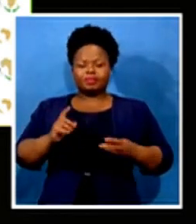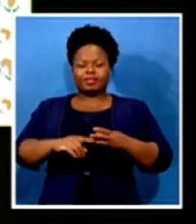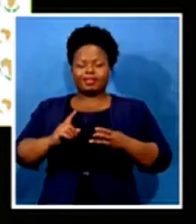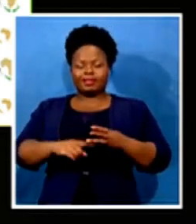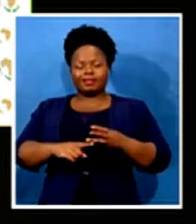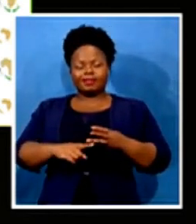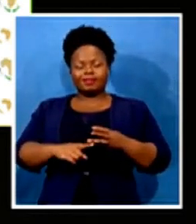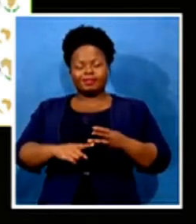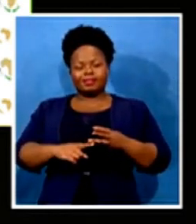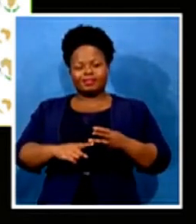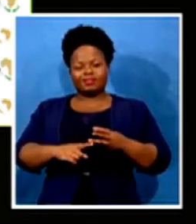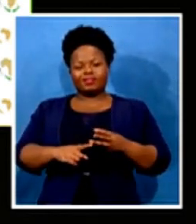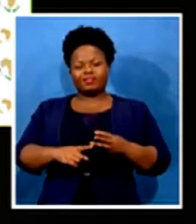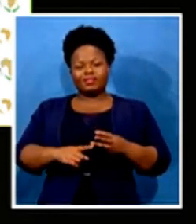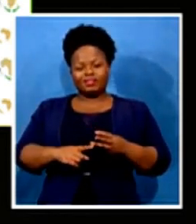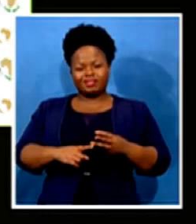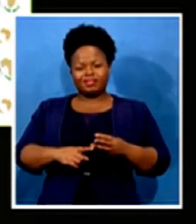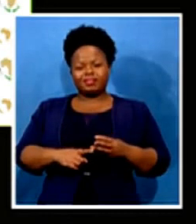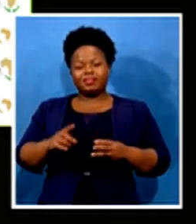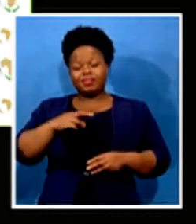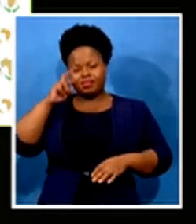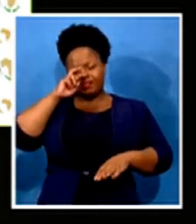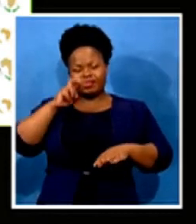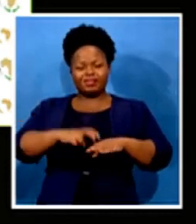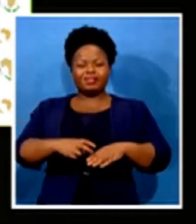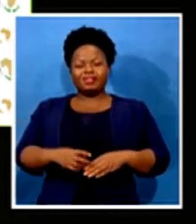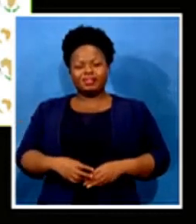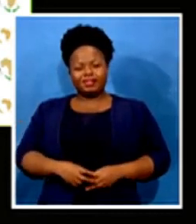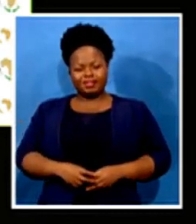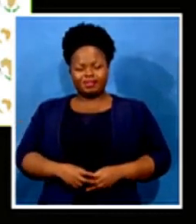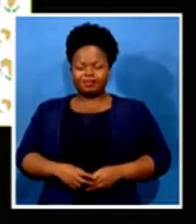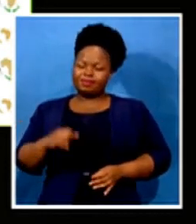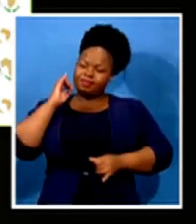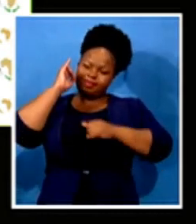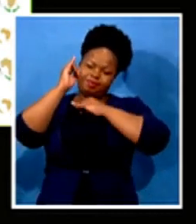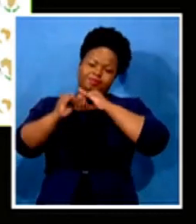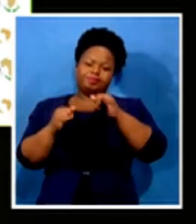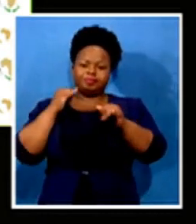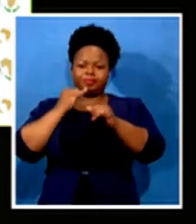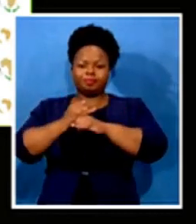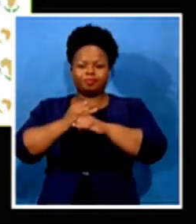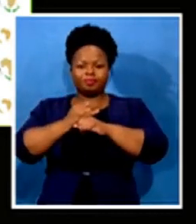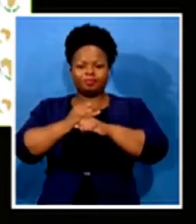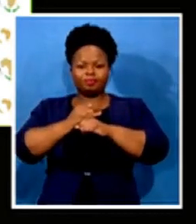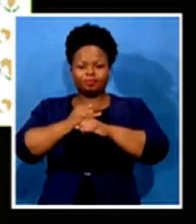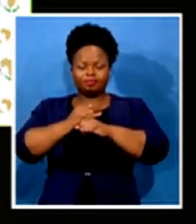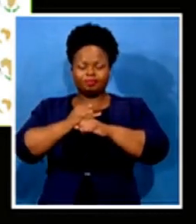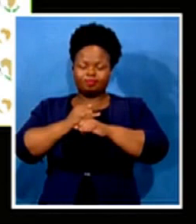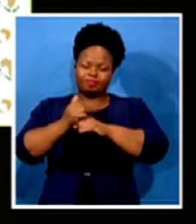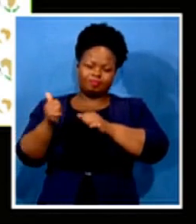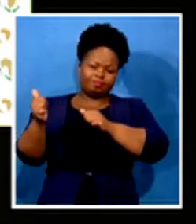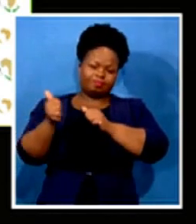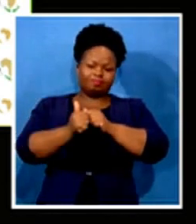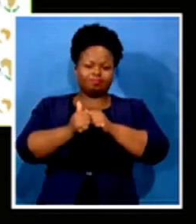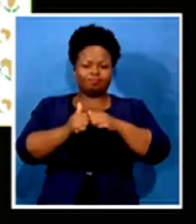the need for international solidarity, but also the tendency for